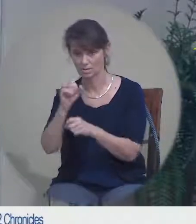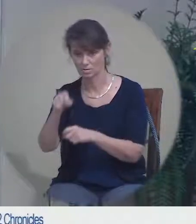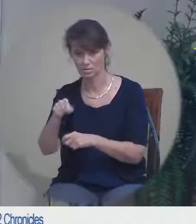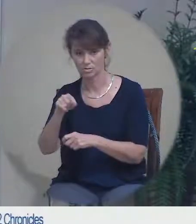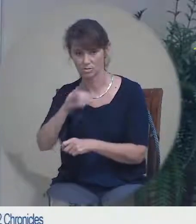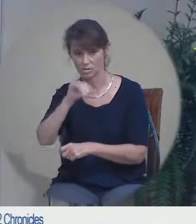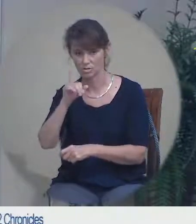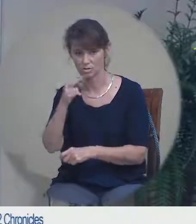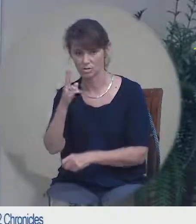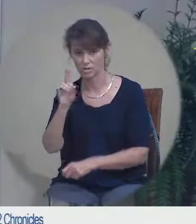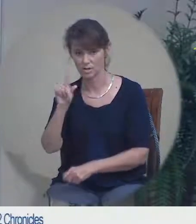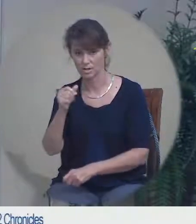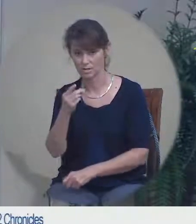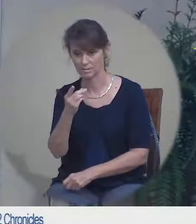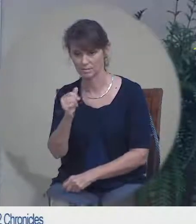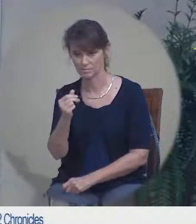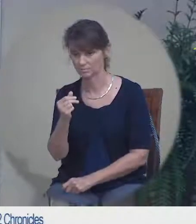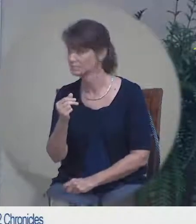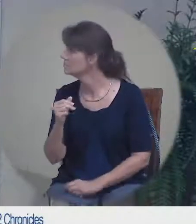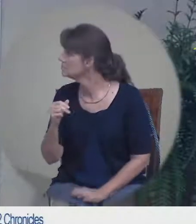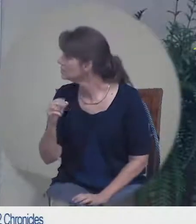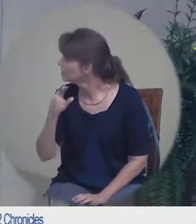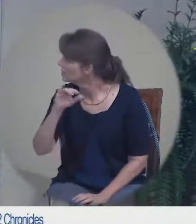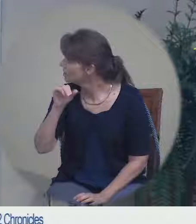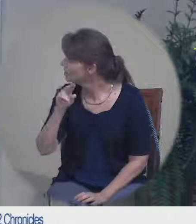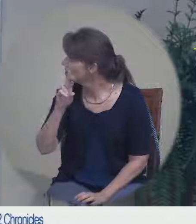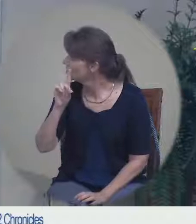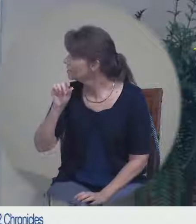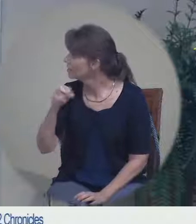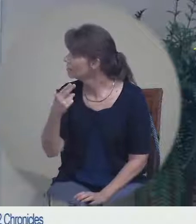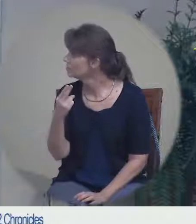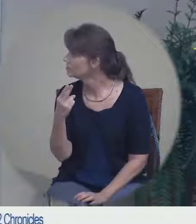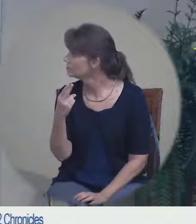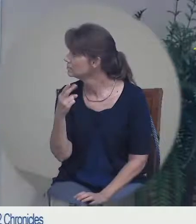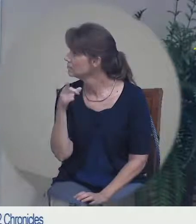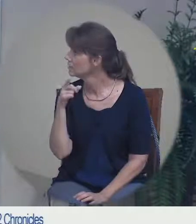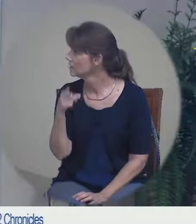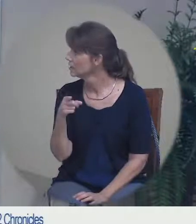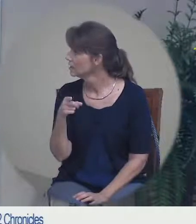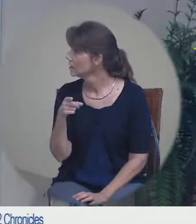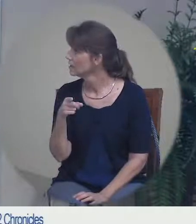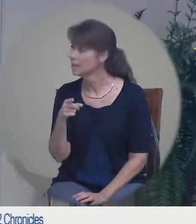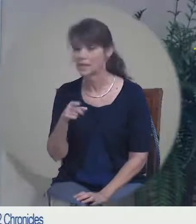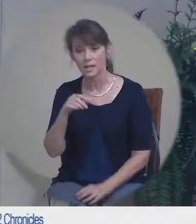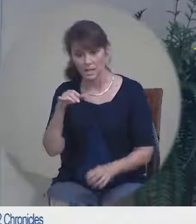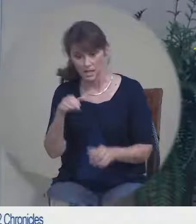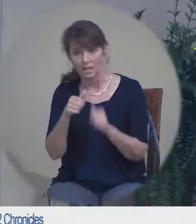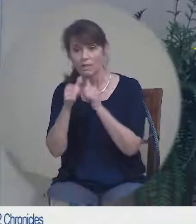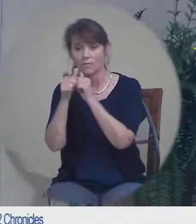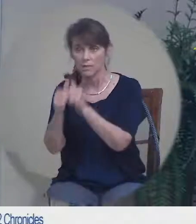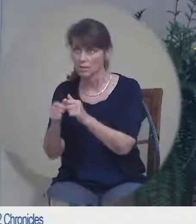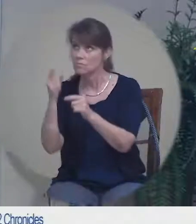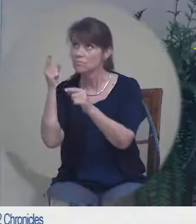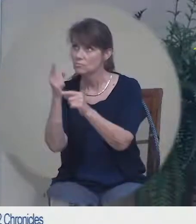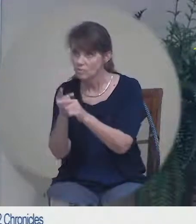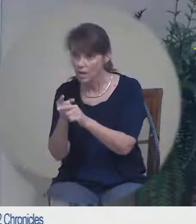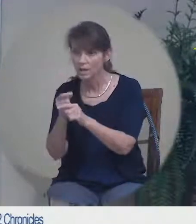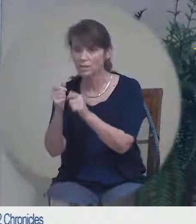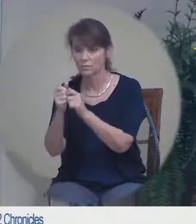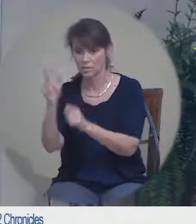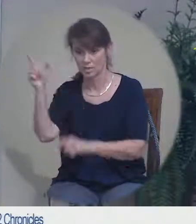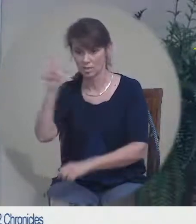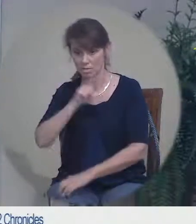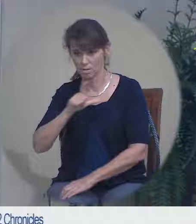says in verse 3 of chapter 14, notice this. He did right in the sight of the Lord, yet not